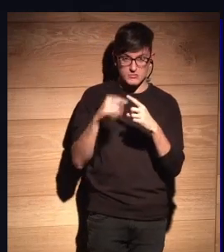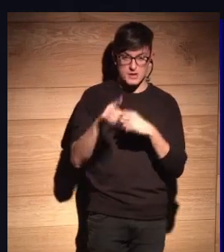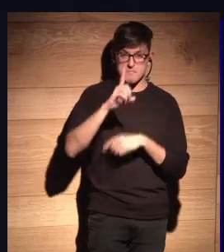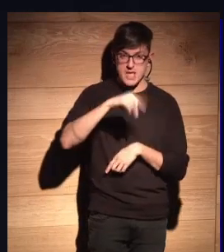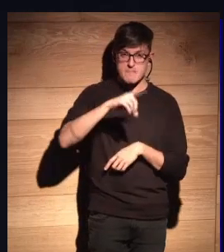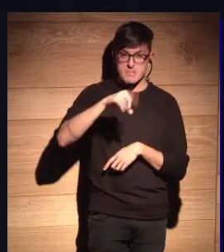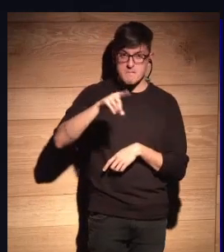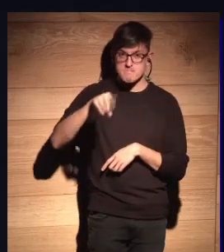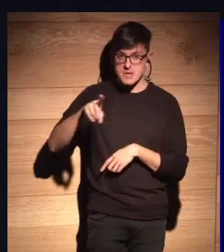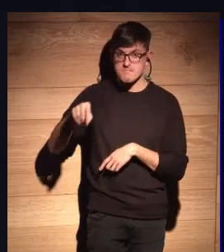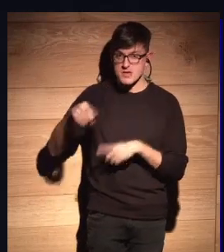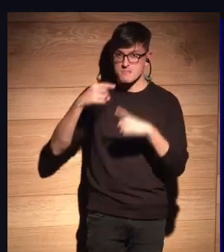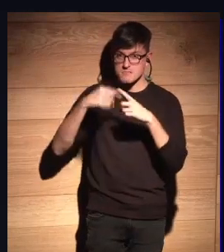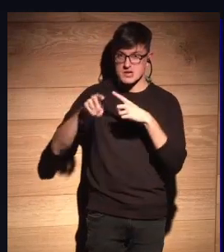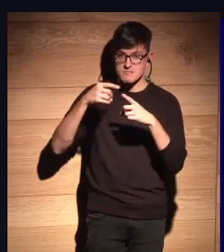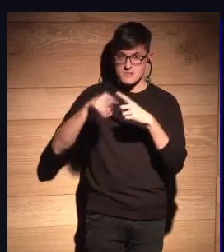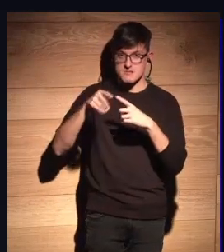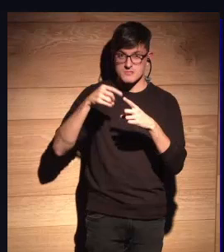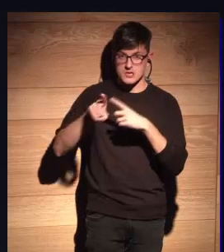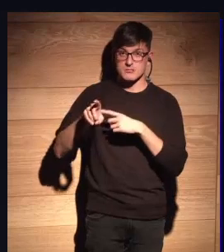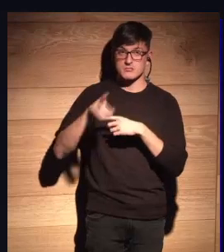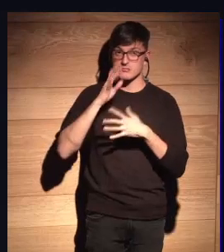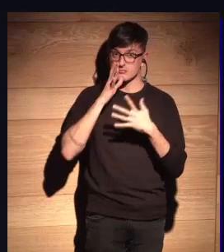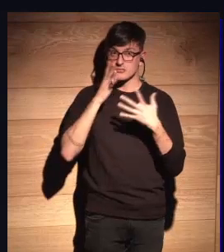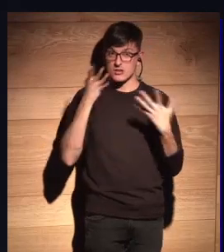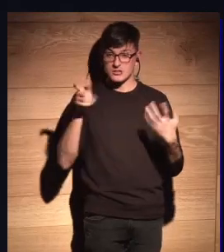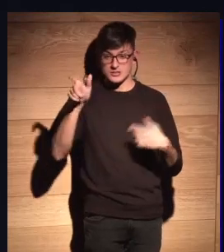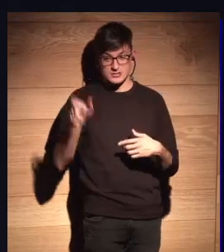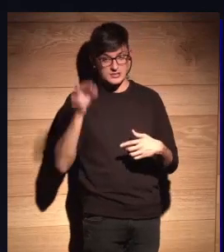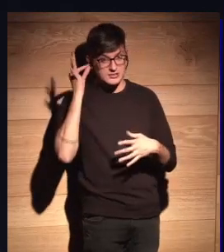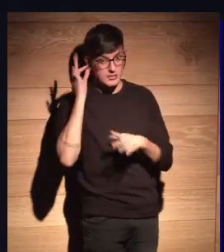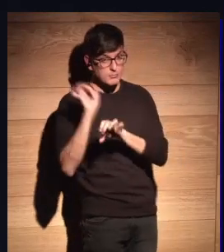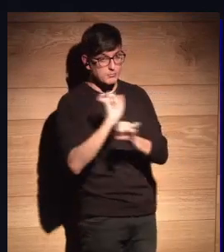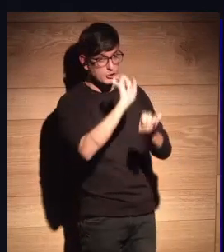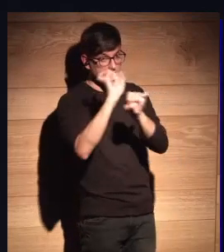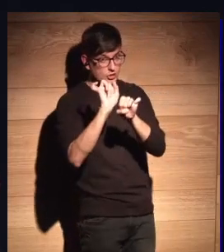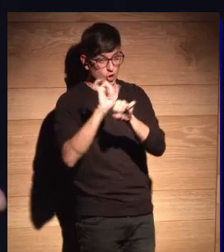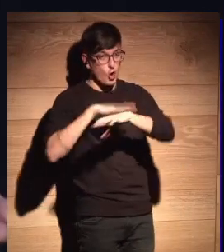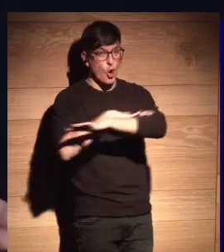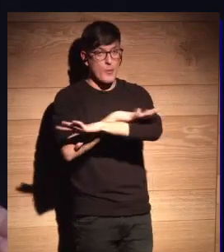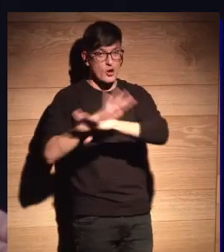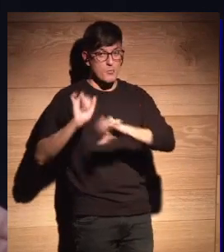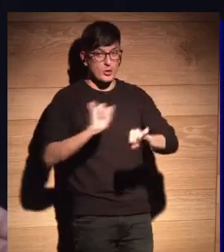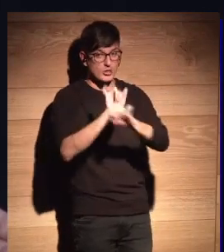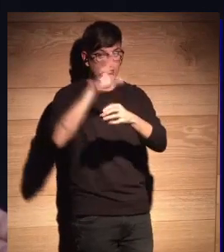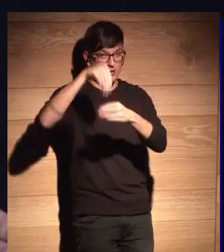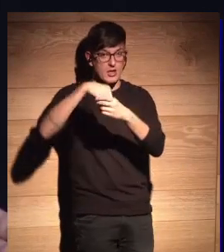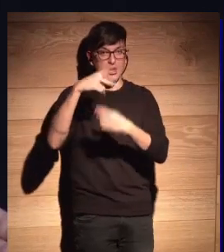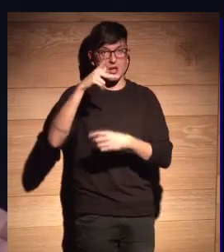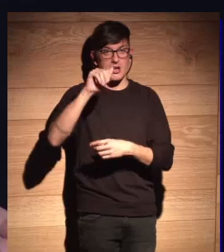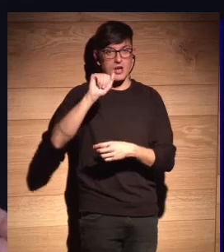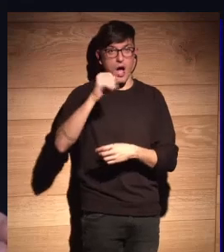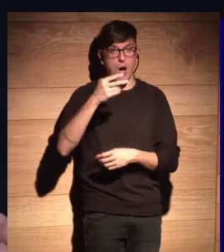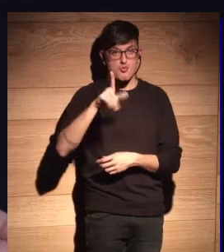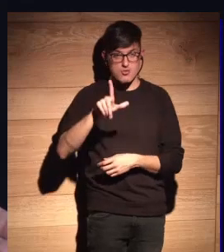she's now more under the protection of the government in Afghanistan, in Kabul. But up until 3 years ago